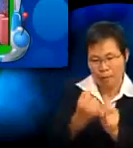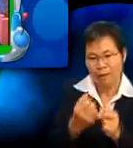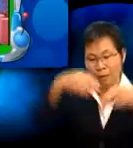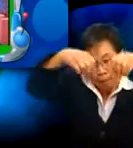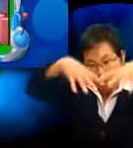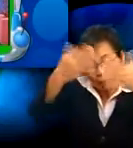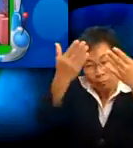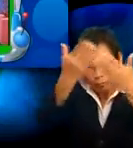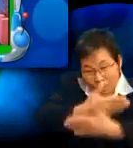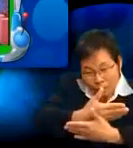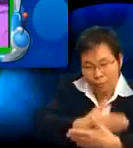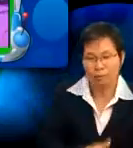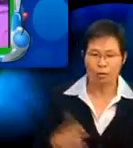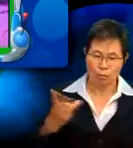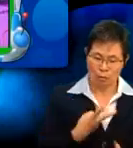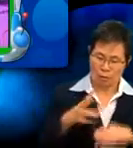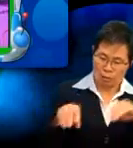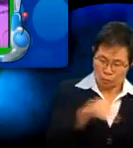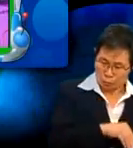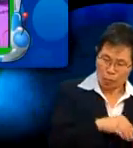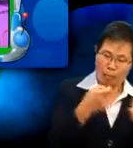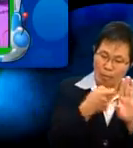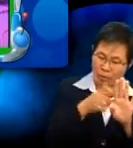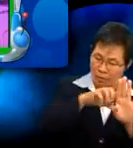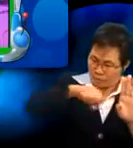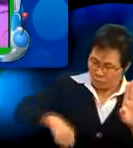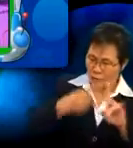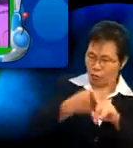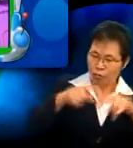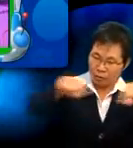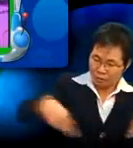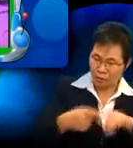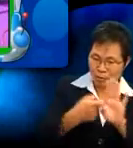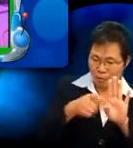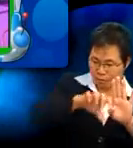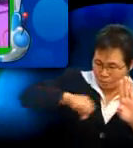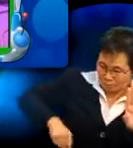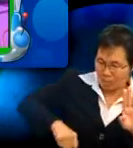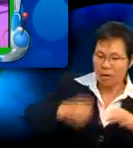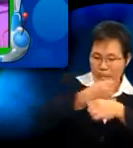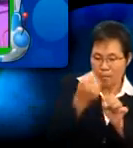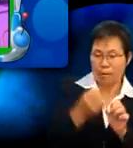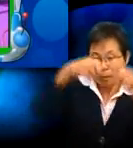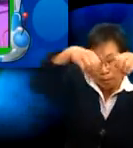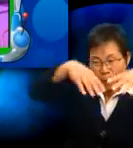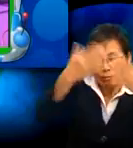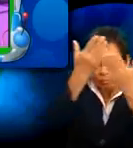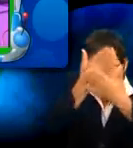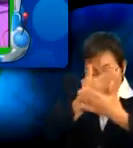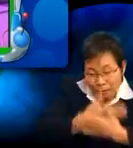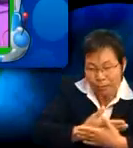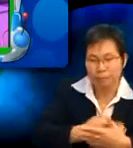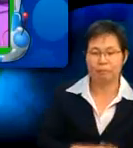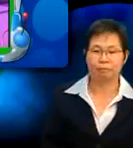bulb dimmer. We remove a battery from the circuit. This makes the bulb become